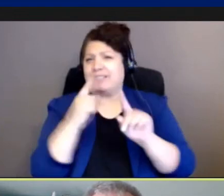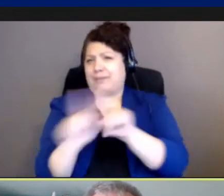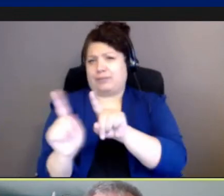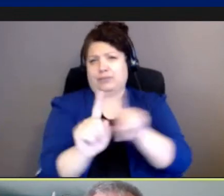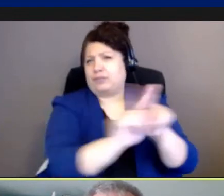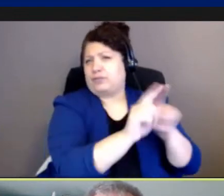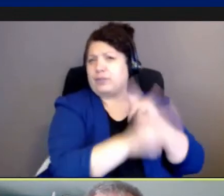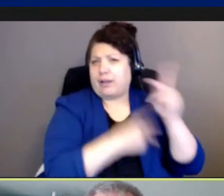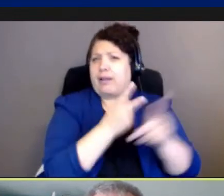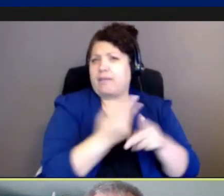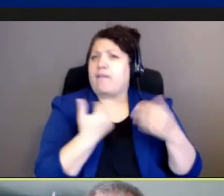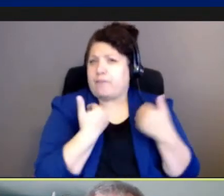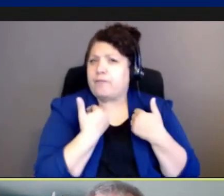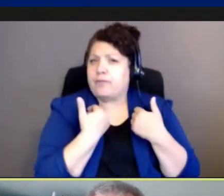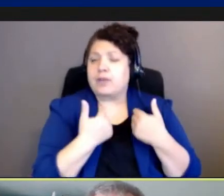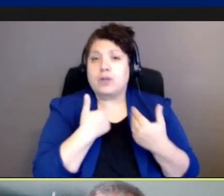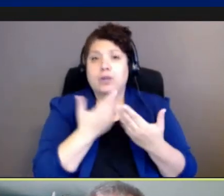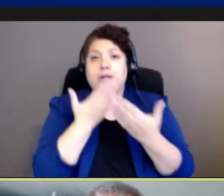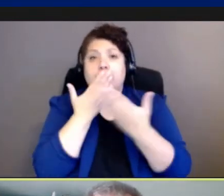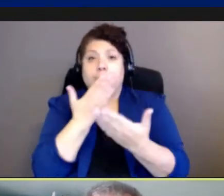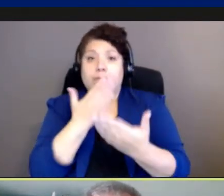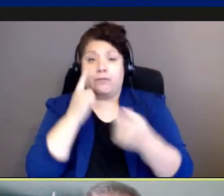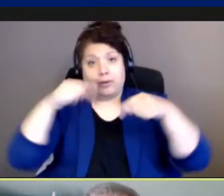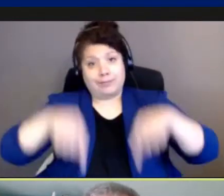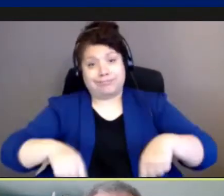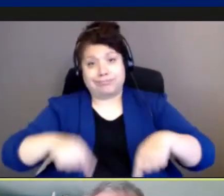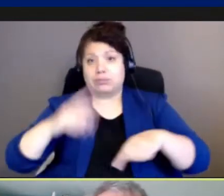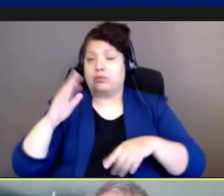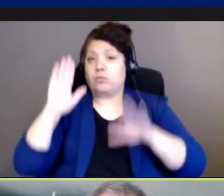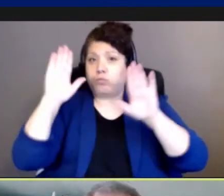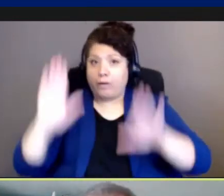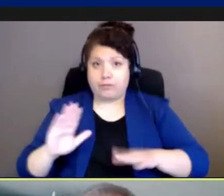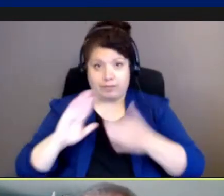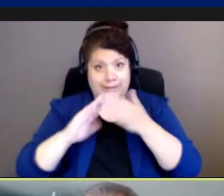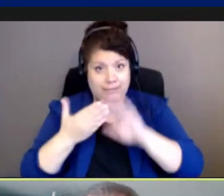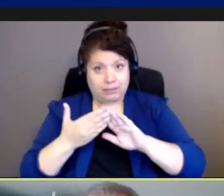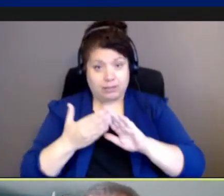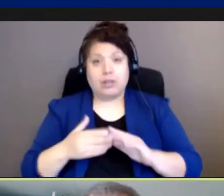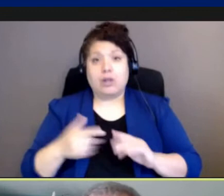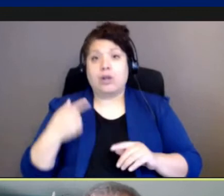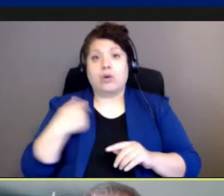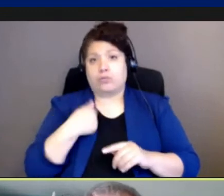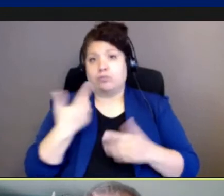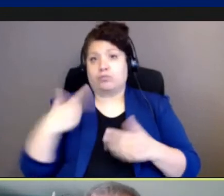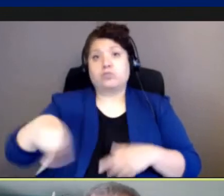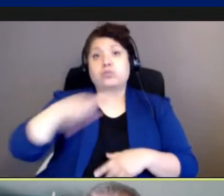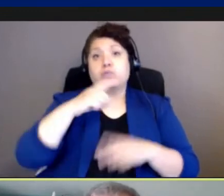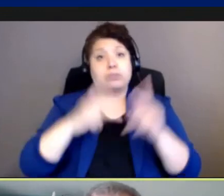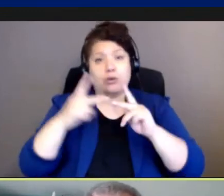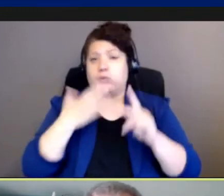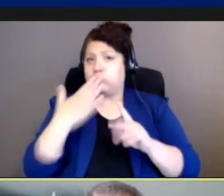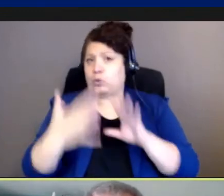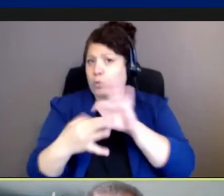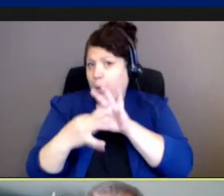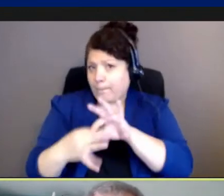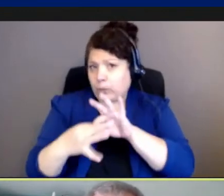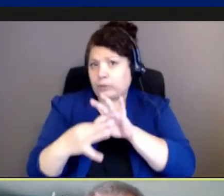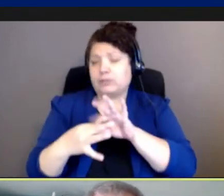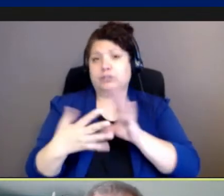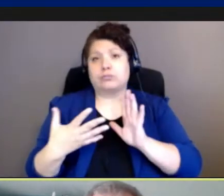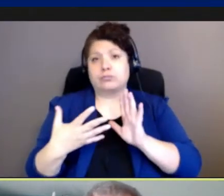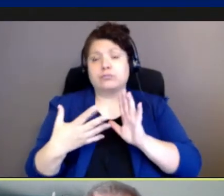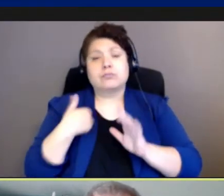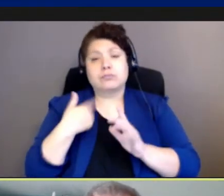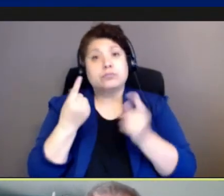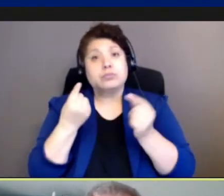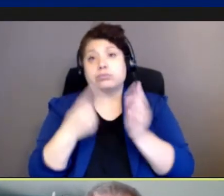we need to be thankful for the great city we have, the cooperative and caring citizens that we have, and the best way to show that, as I say, is to